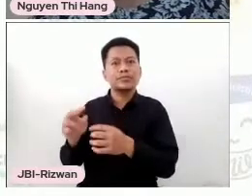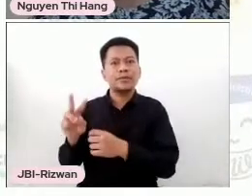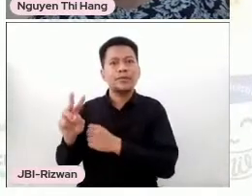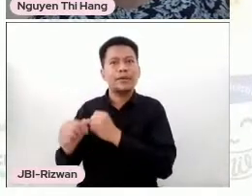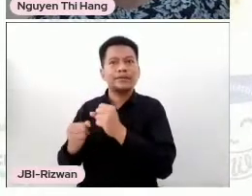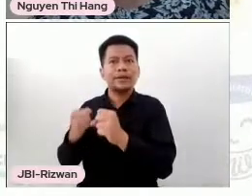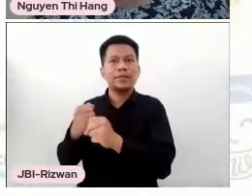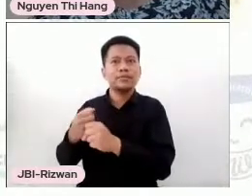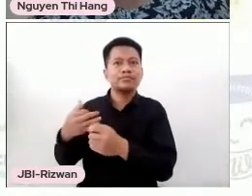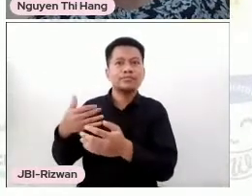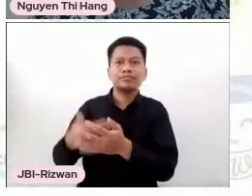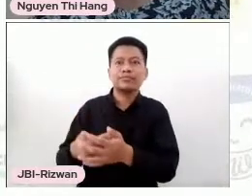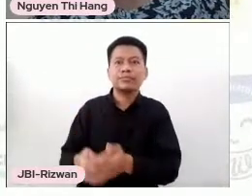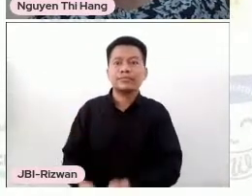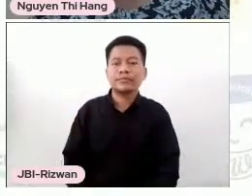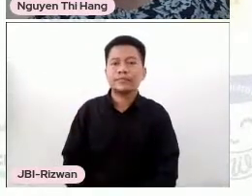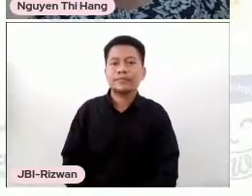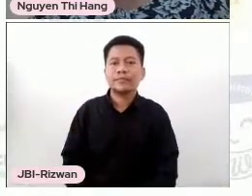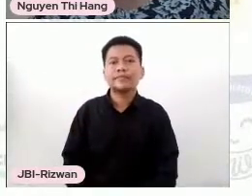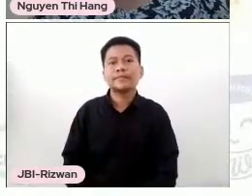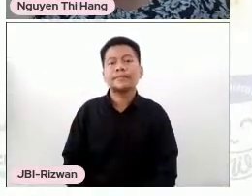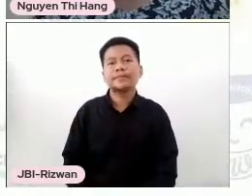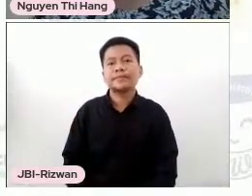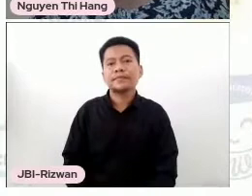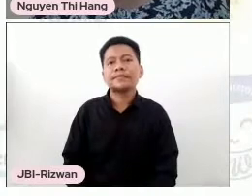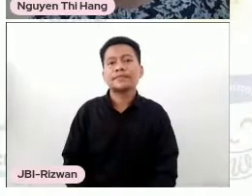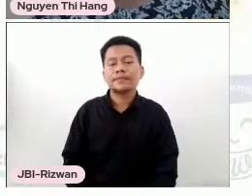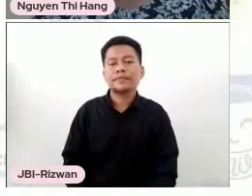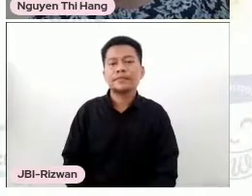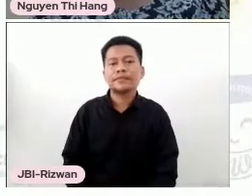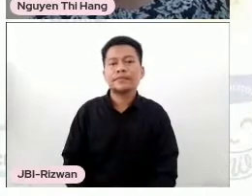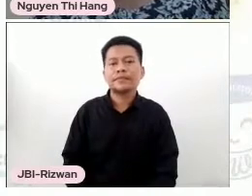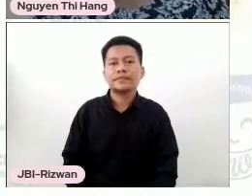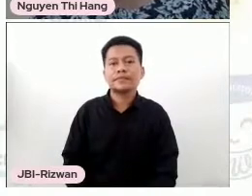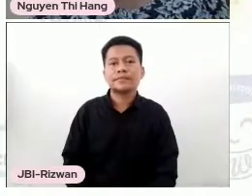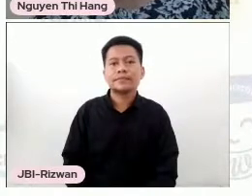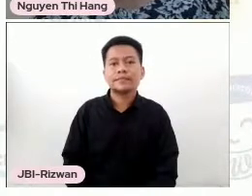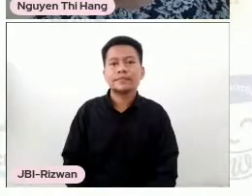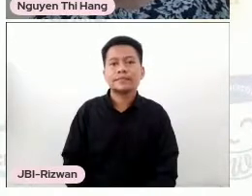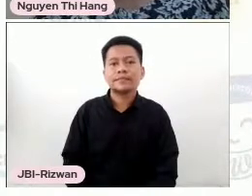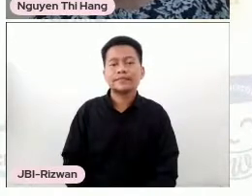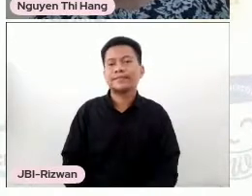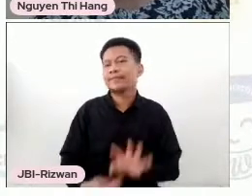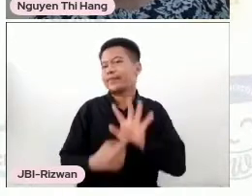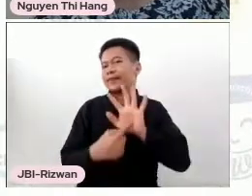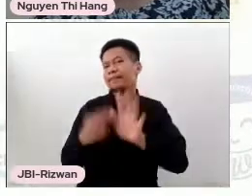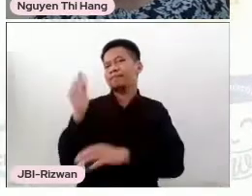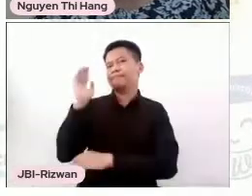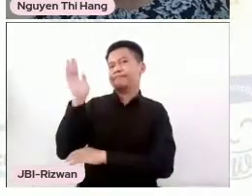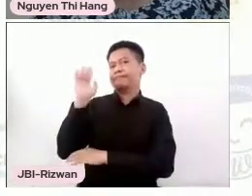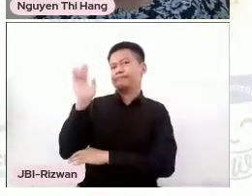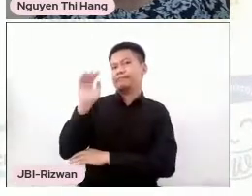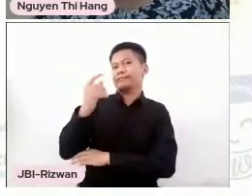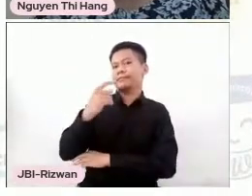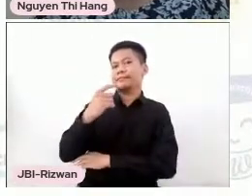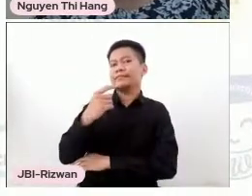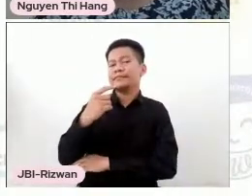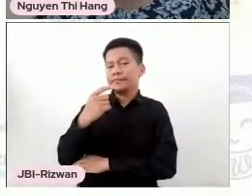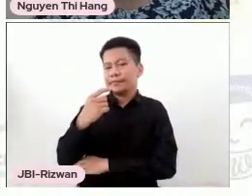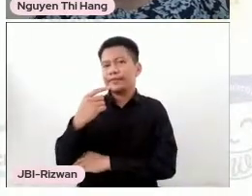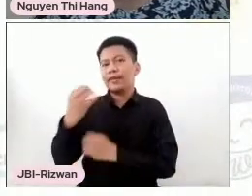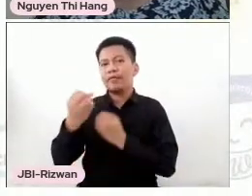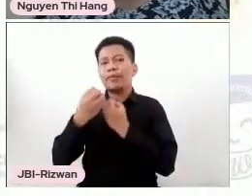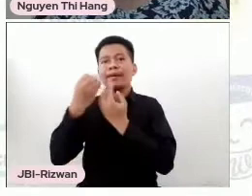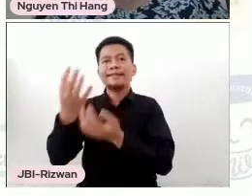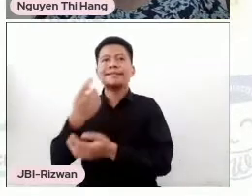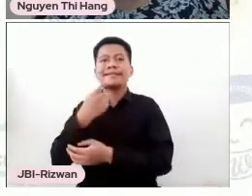My presentation has three more parts. The first is briefly information about